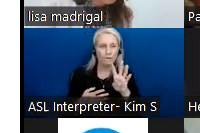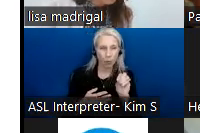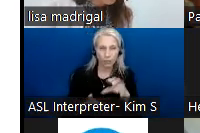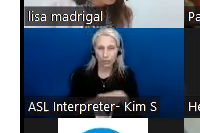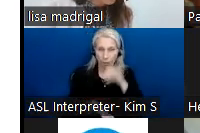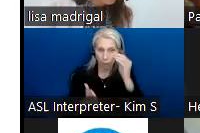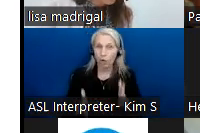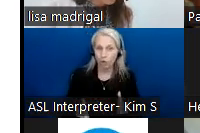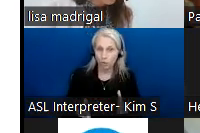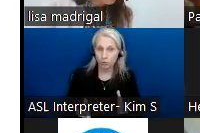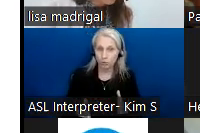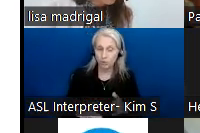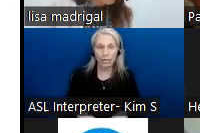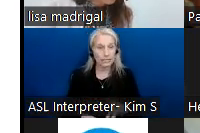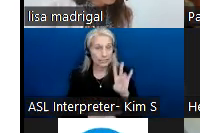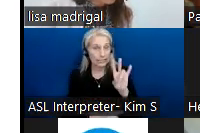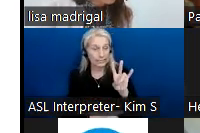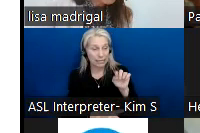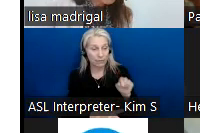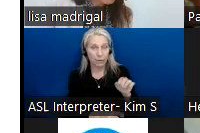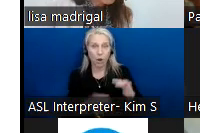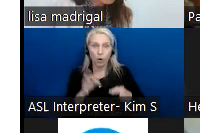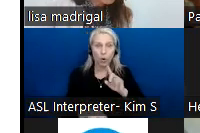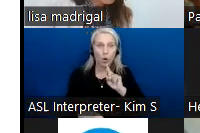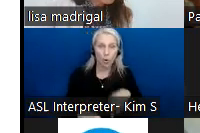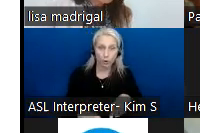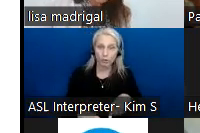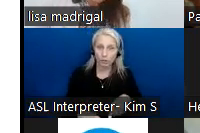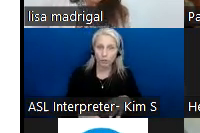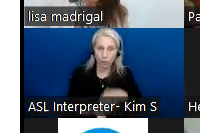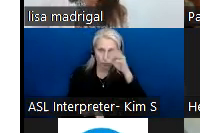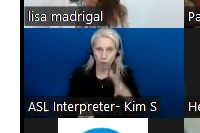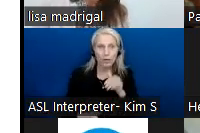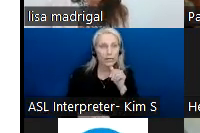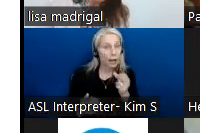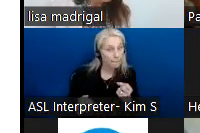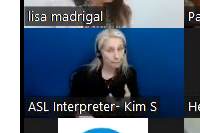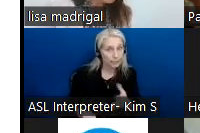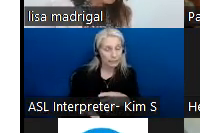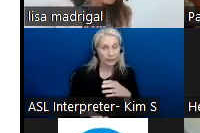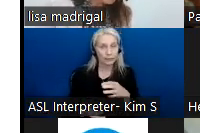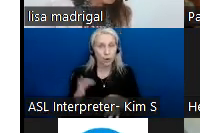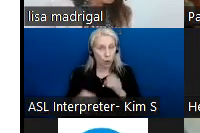learners. 7 of them are court-ordered learners. So not that many court-ordered